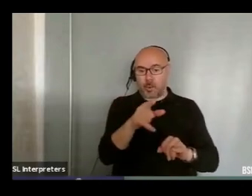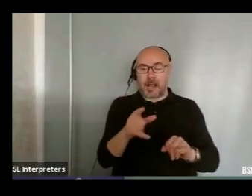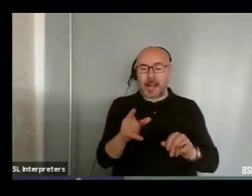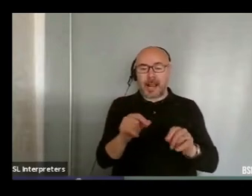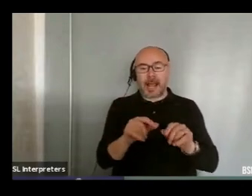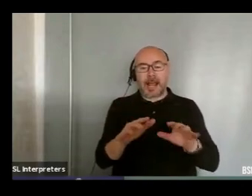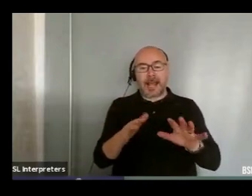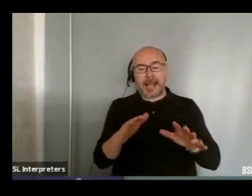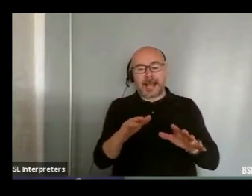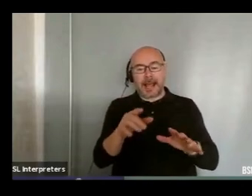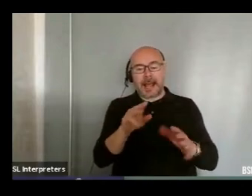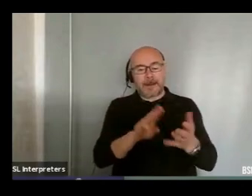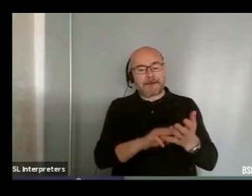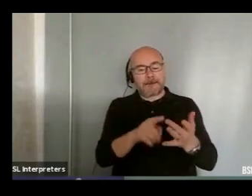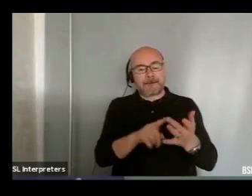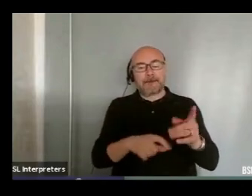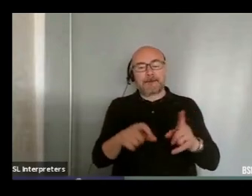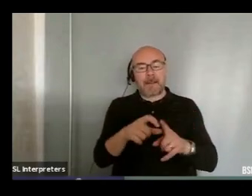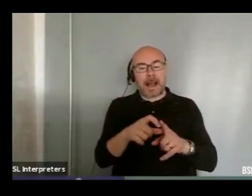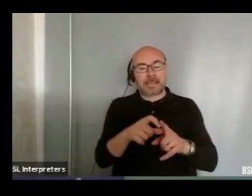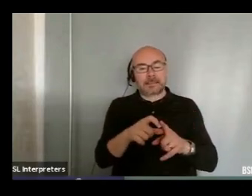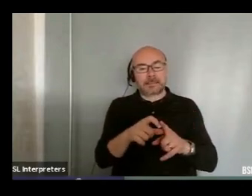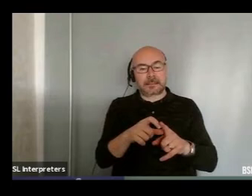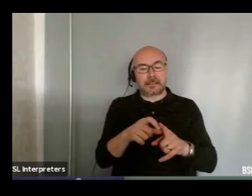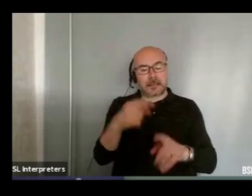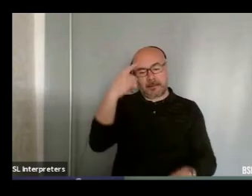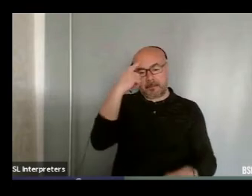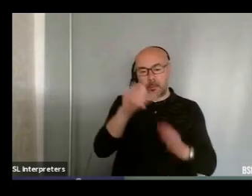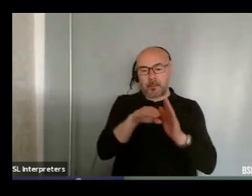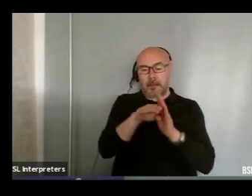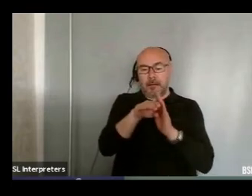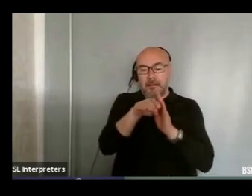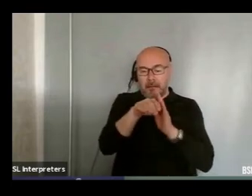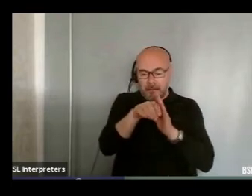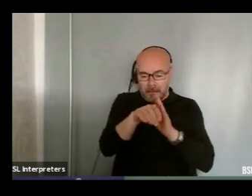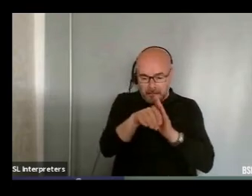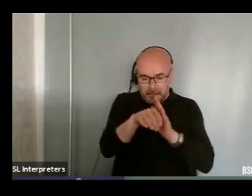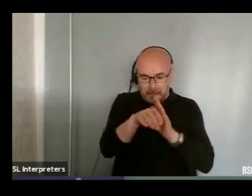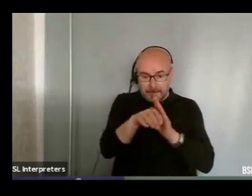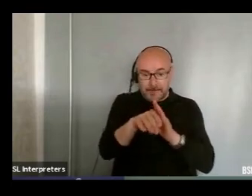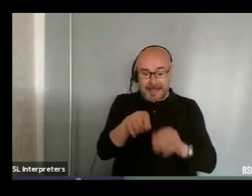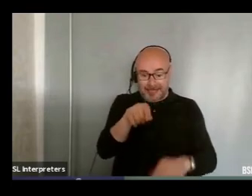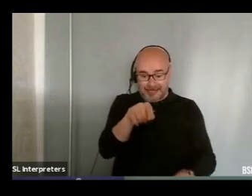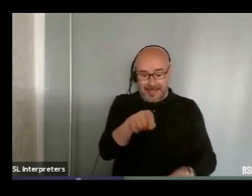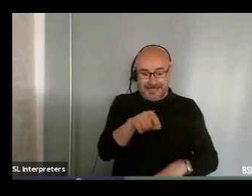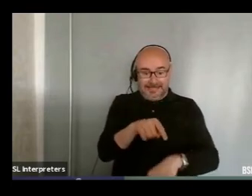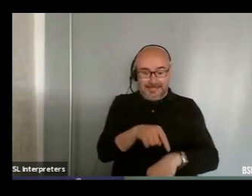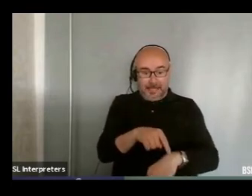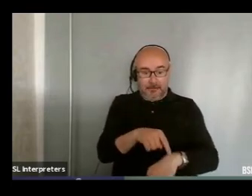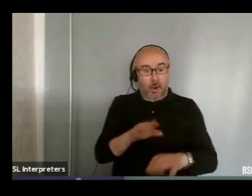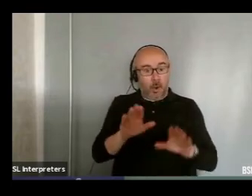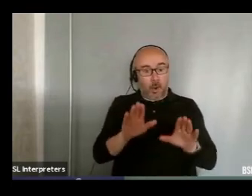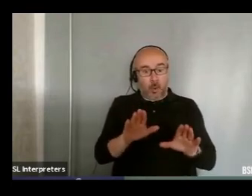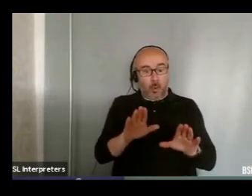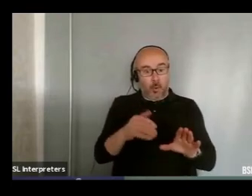mild cognitive impairment, they might be showing other risk factors or risk symptoms. And at that point, many of that group might just